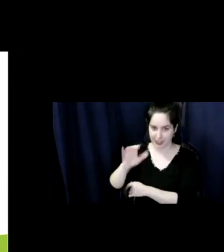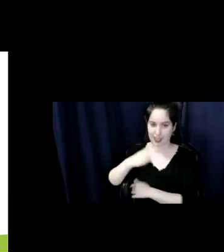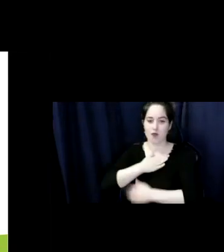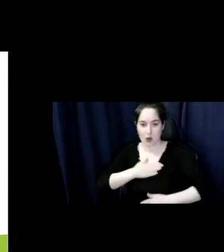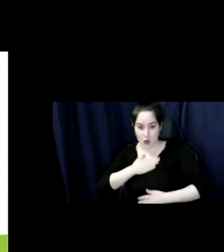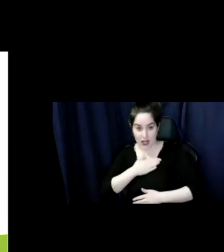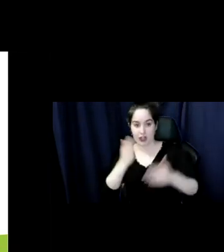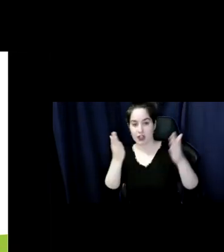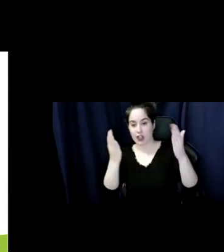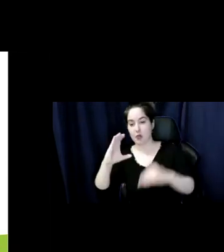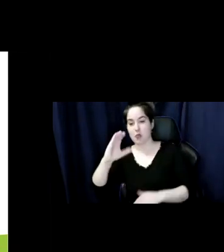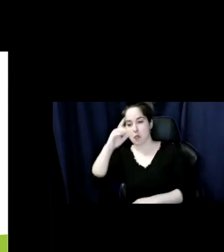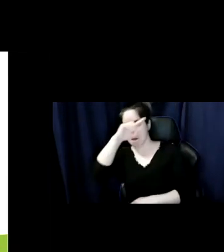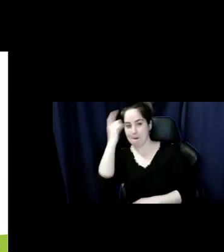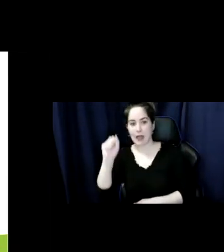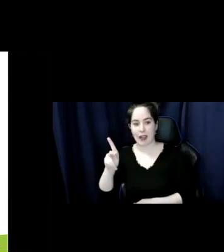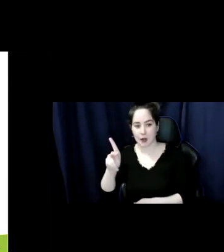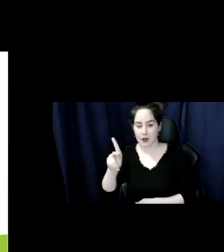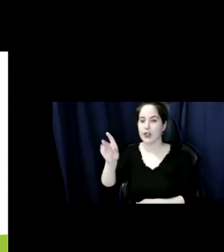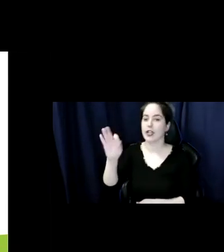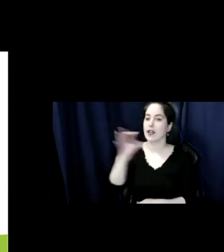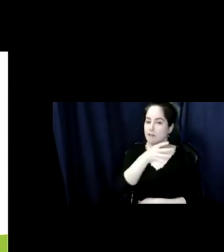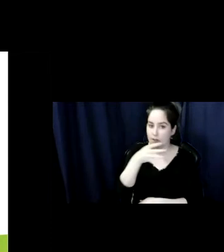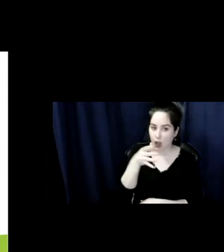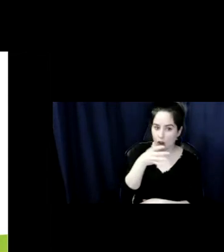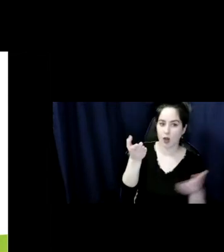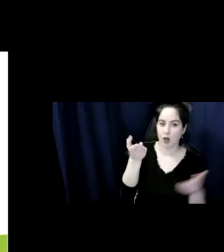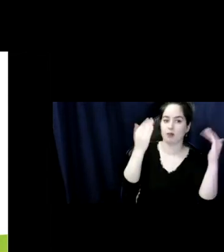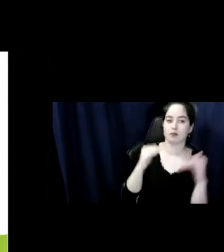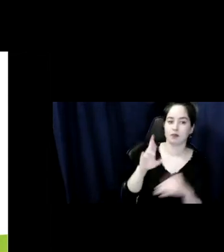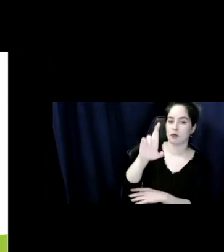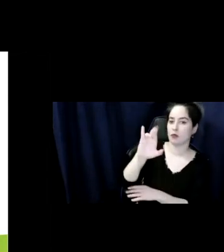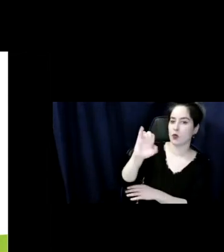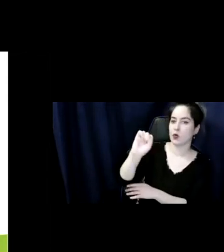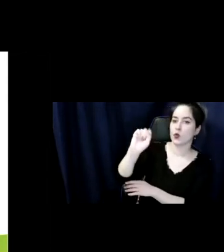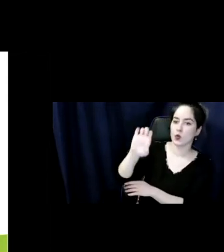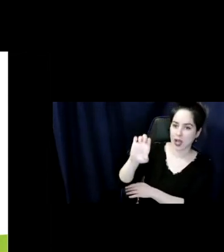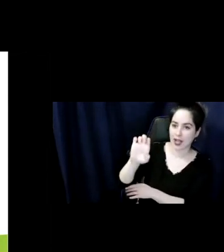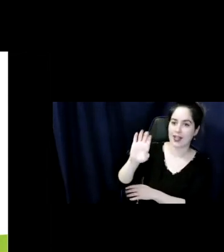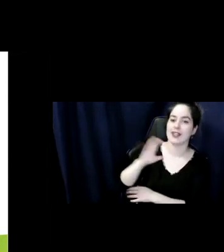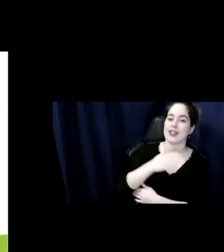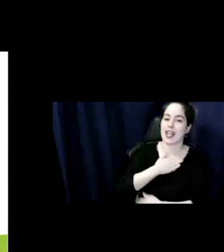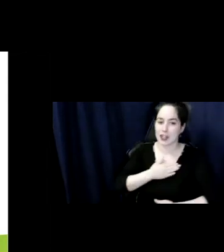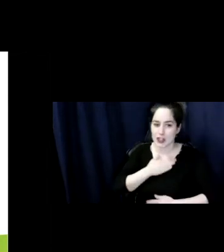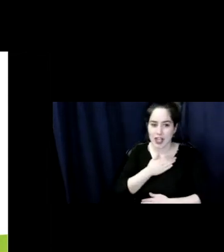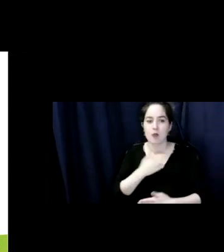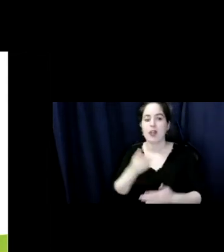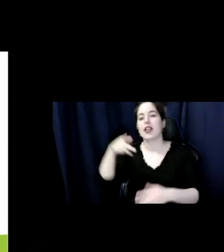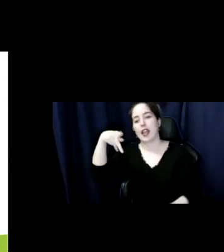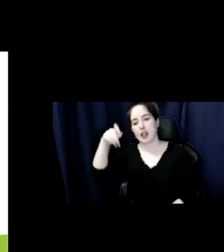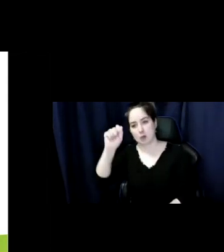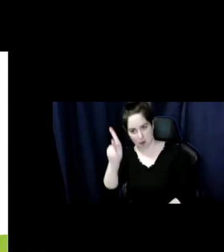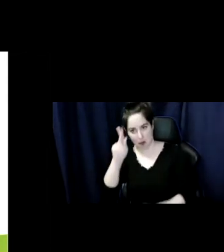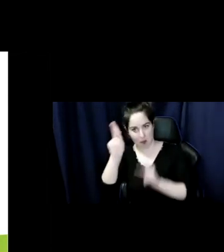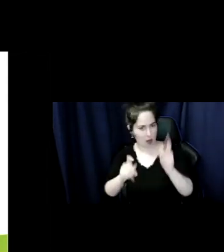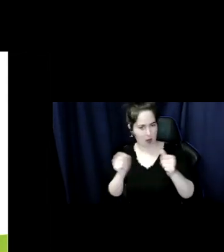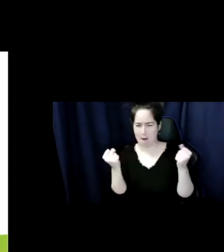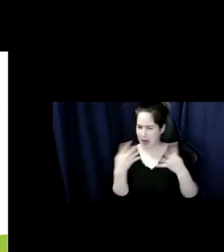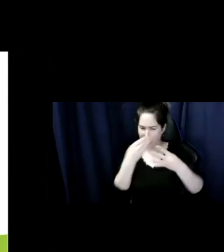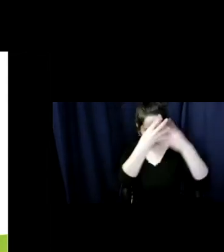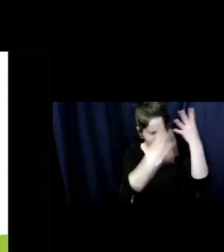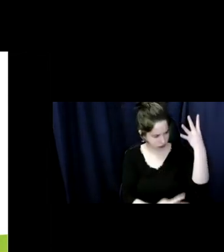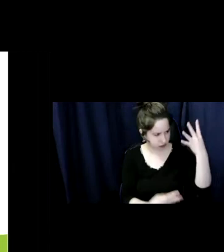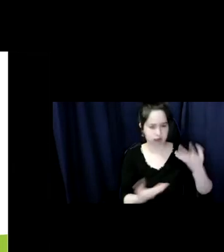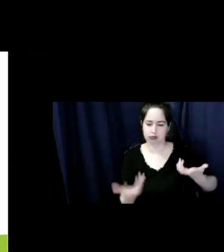and Rise Edutainment. So we have a number of partners on this really complex, really